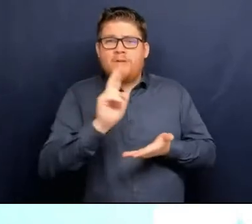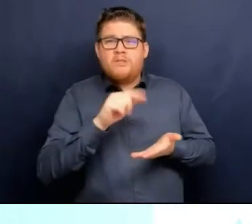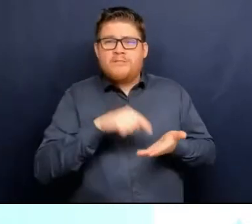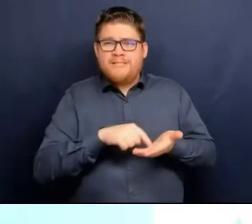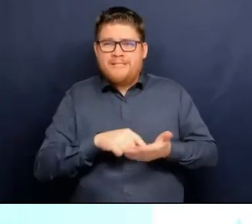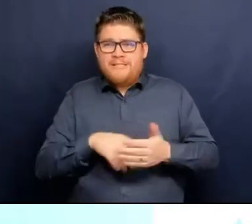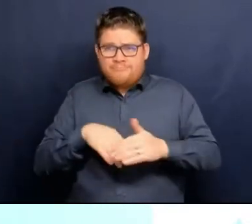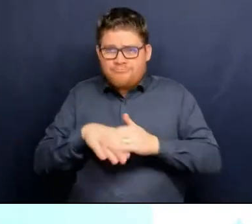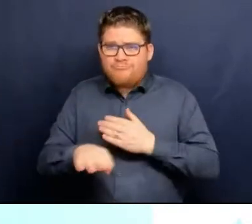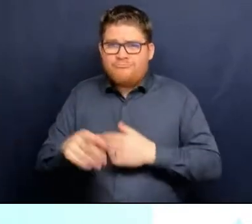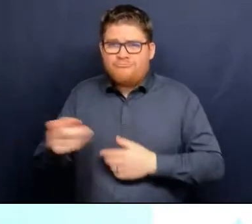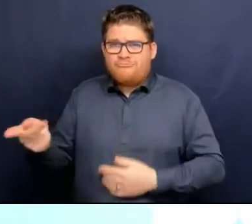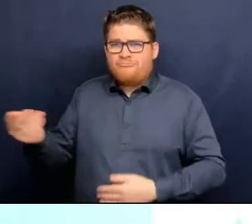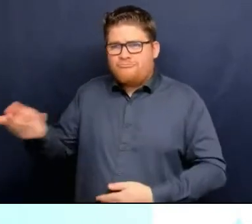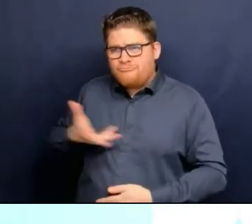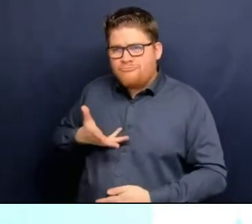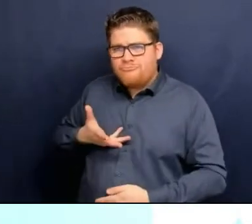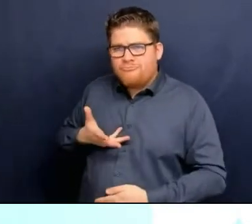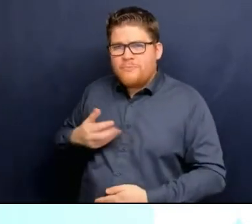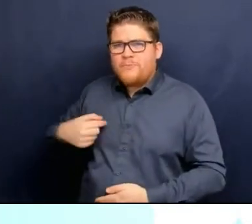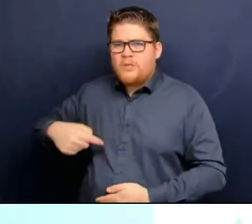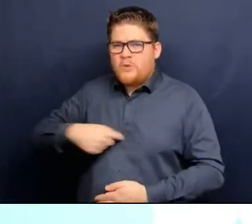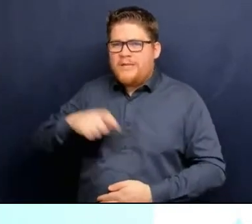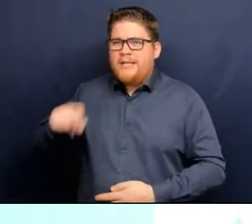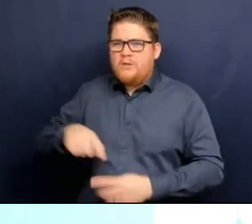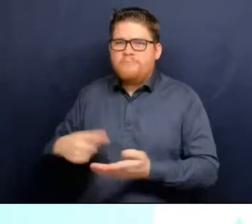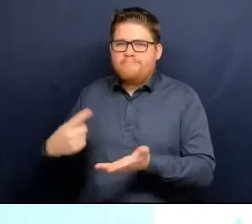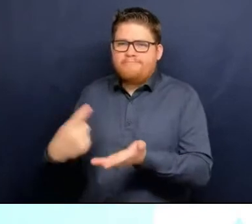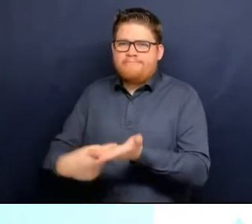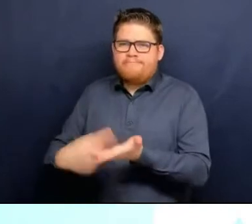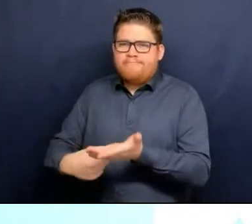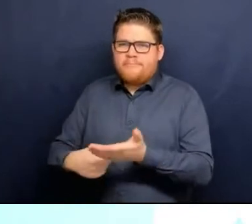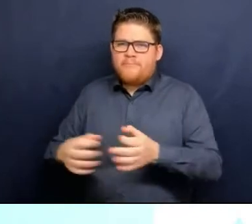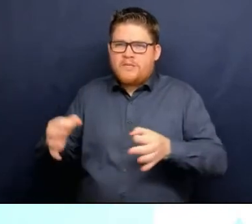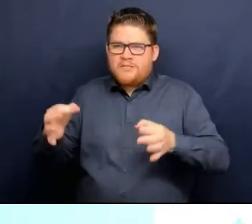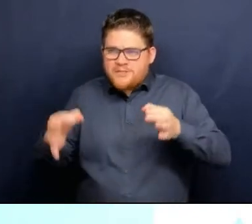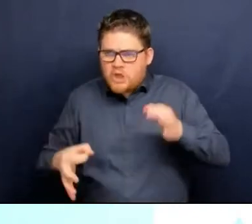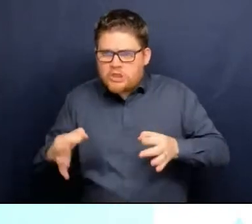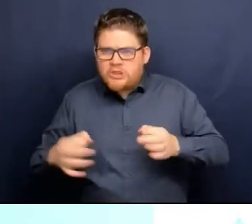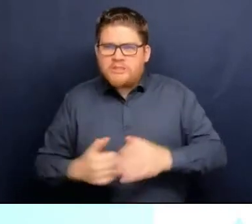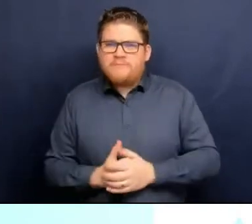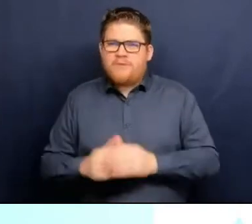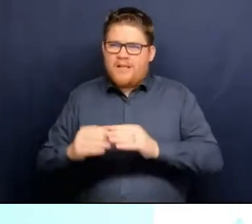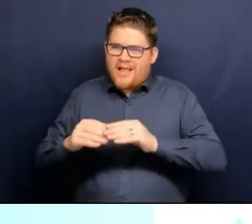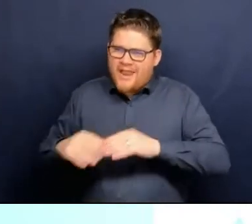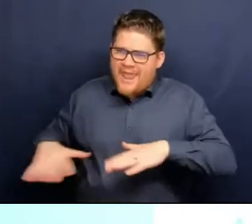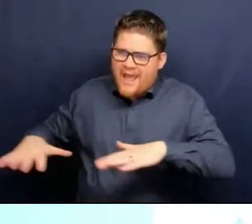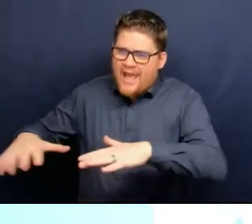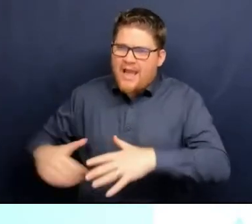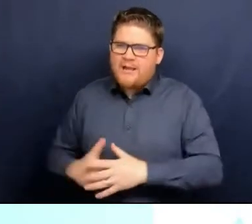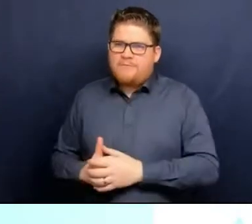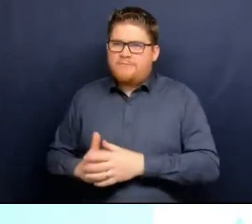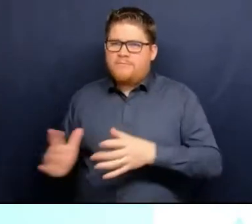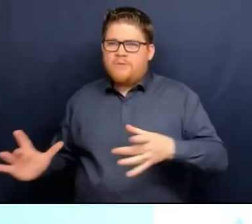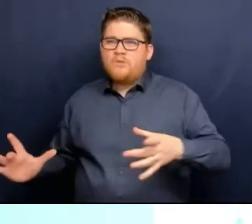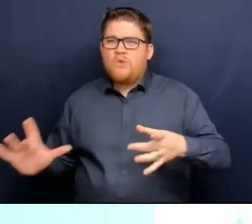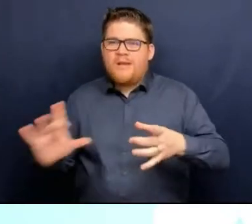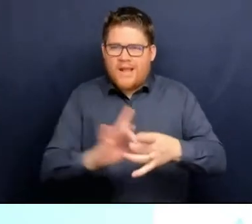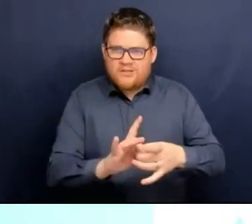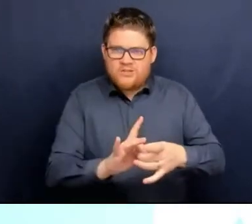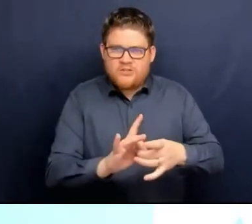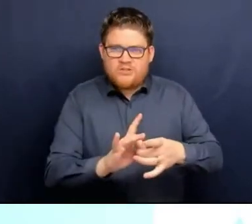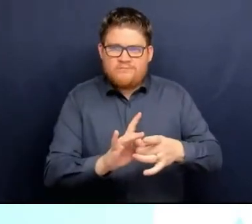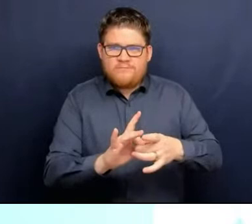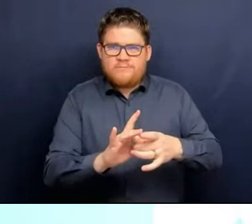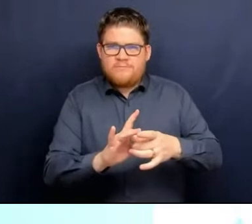importance of addressing these issues of justice on the land, of reconciliation long before these terms were on the